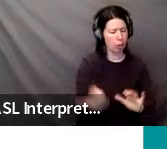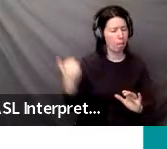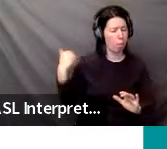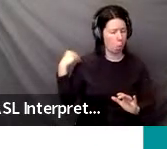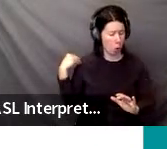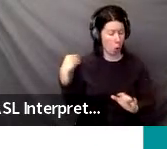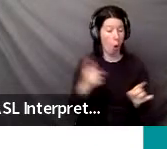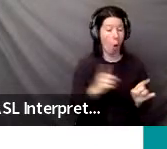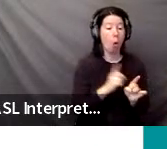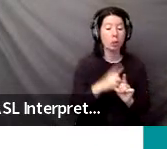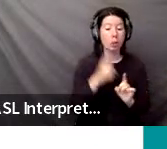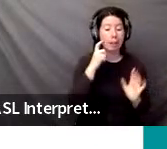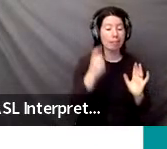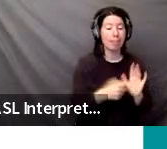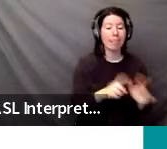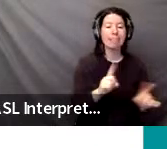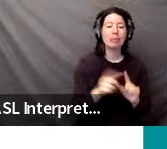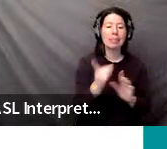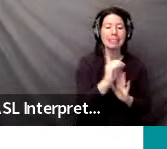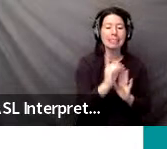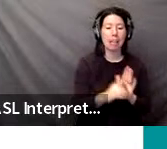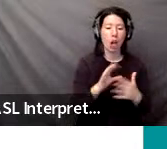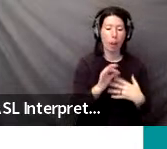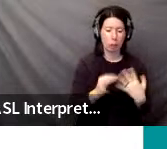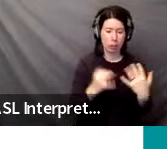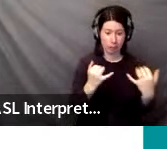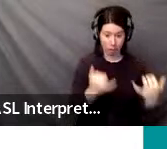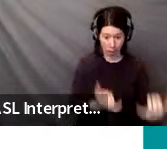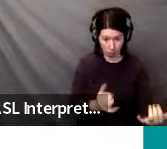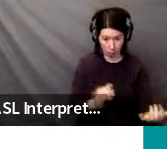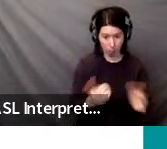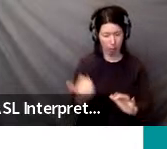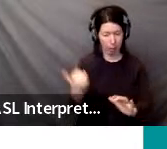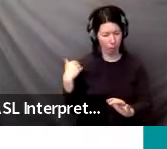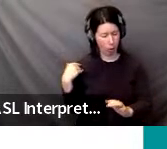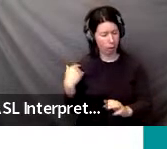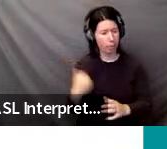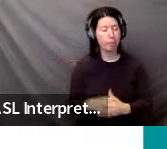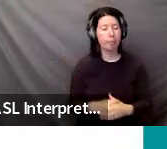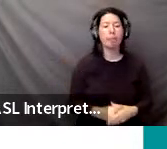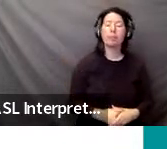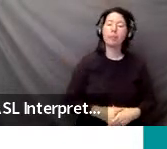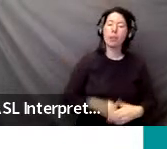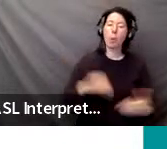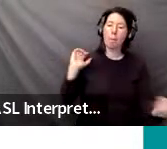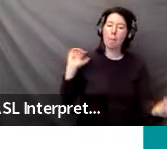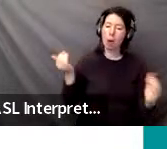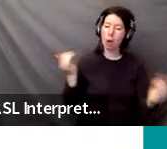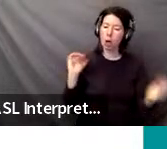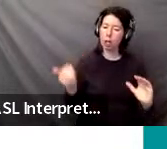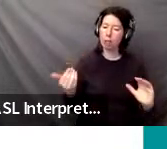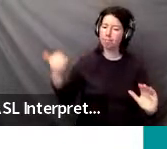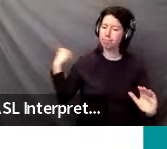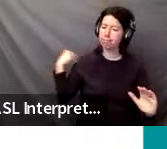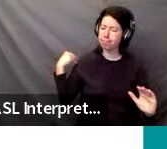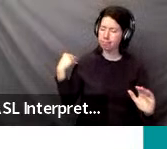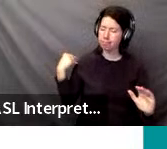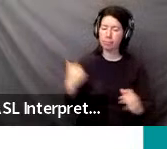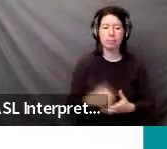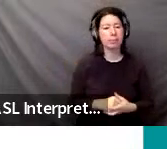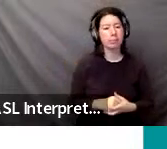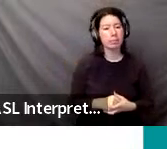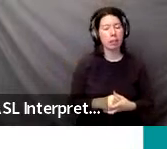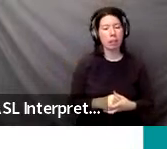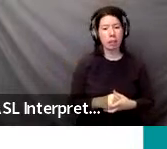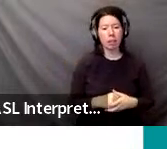identified design options. And so here's a few lists of maybe how the scope right now is different from that previous effort. I